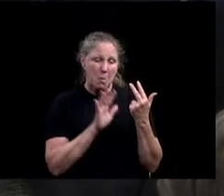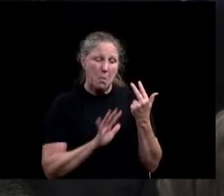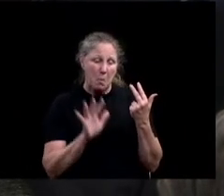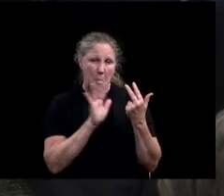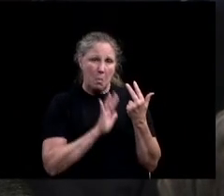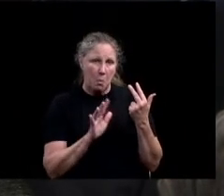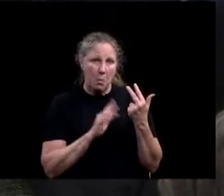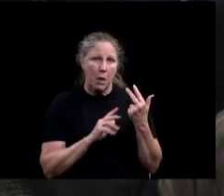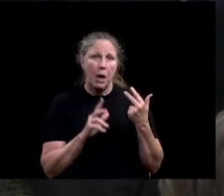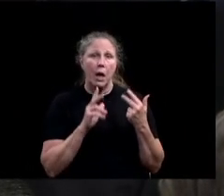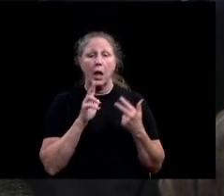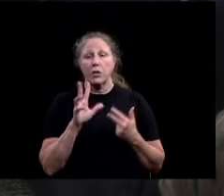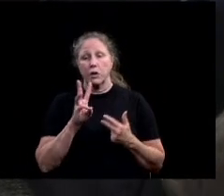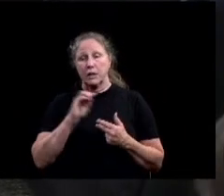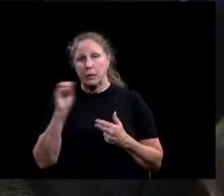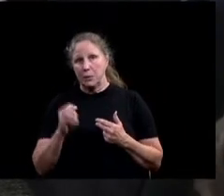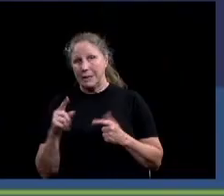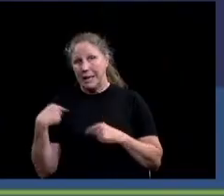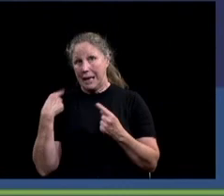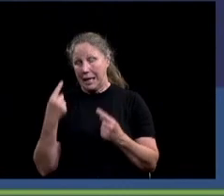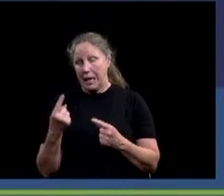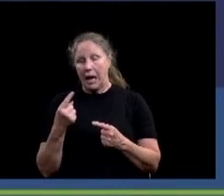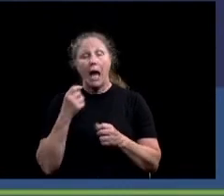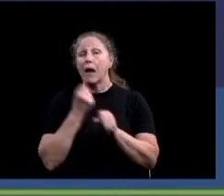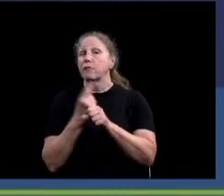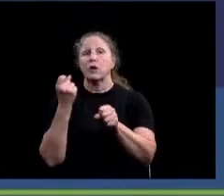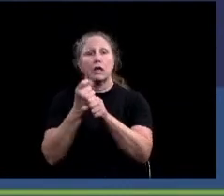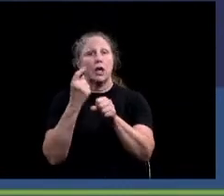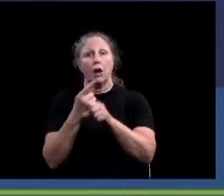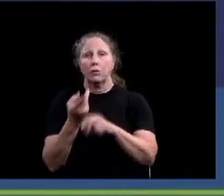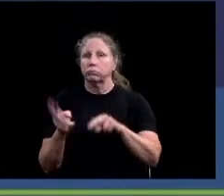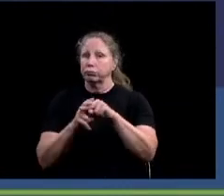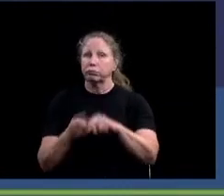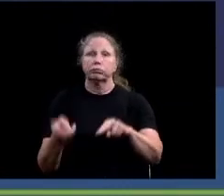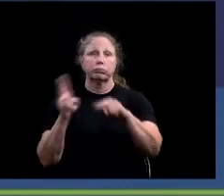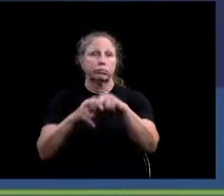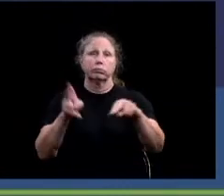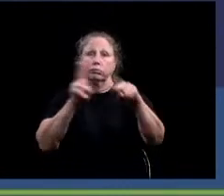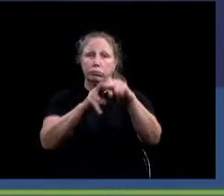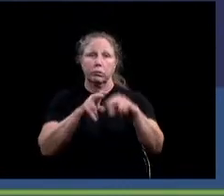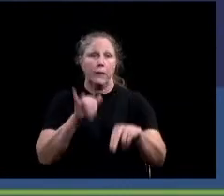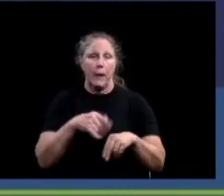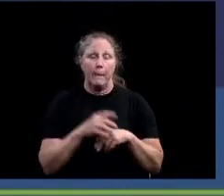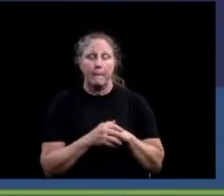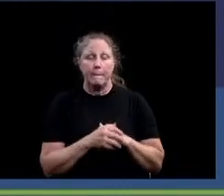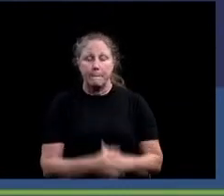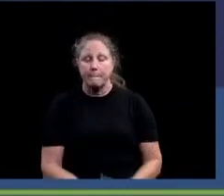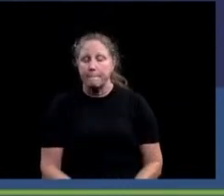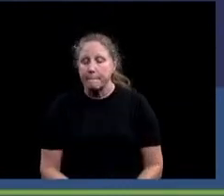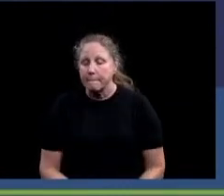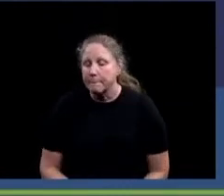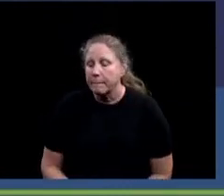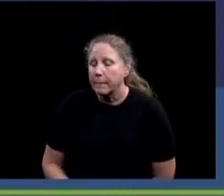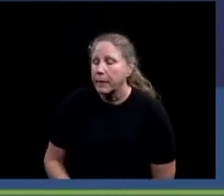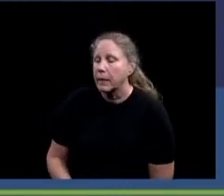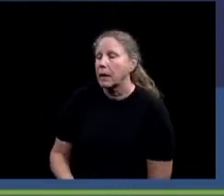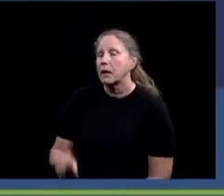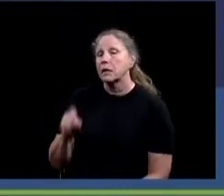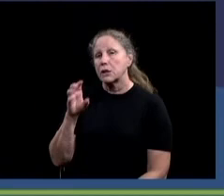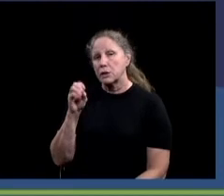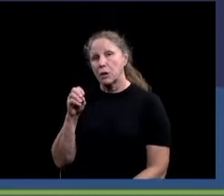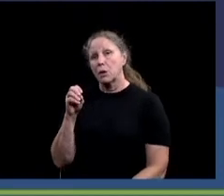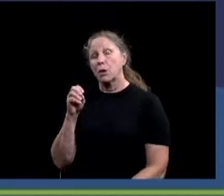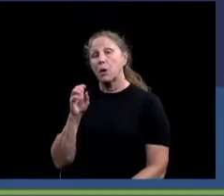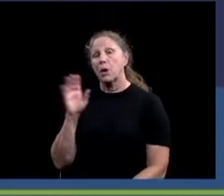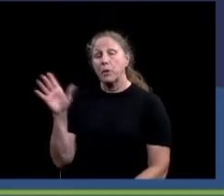year for the last 3 years in those calls. Still, it makes a large component of the issues that your officers have to address. And so I think as we